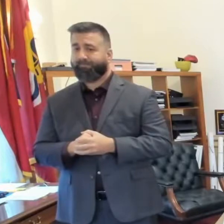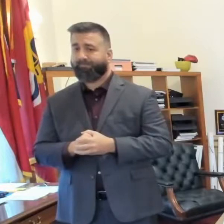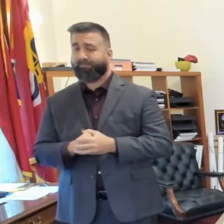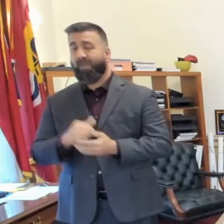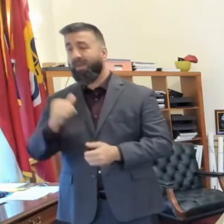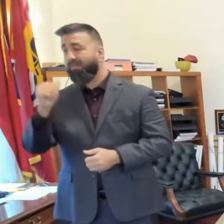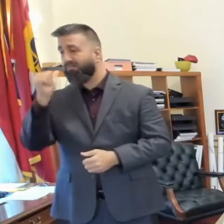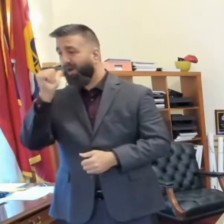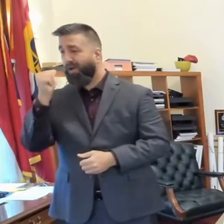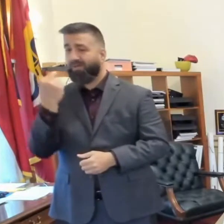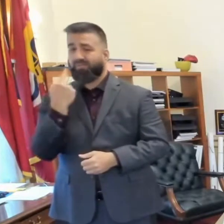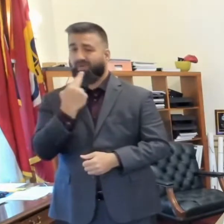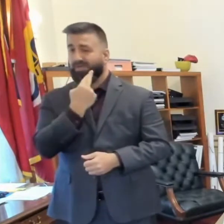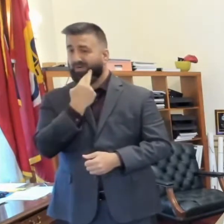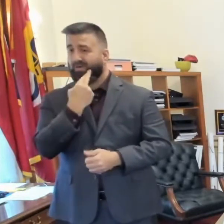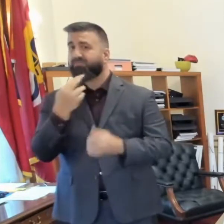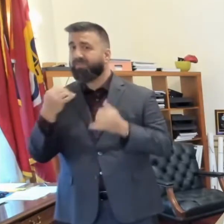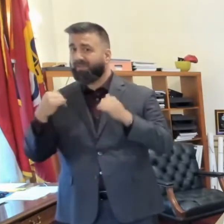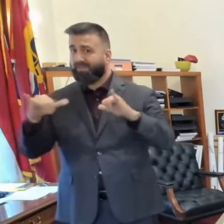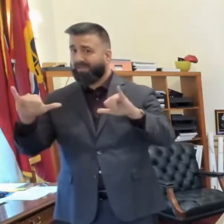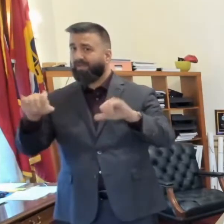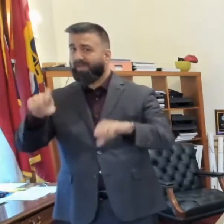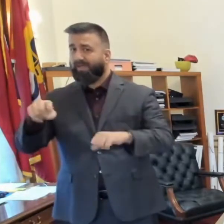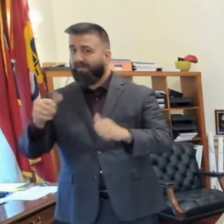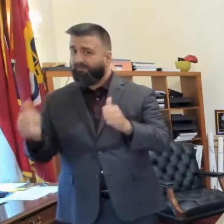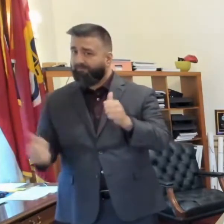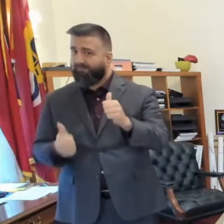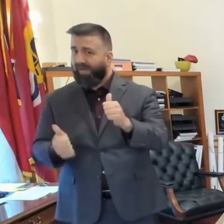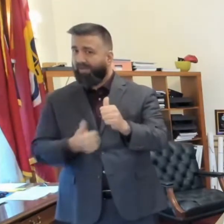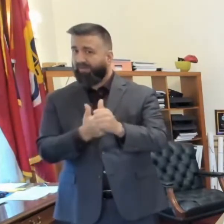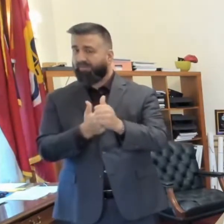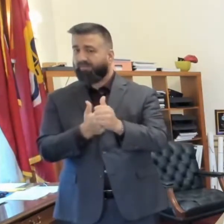bars and restaurants will still need to follow